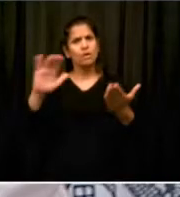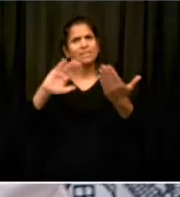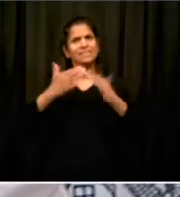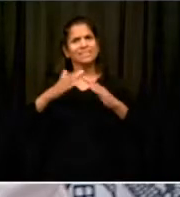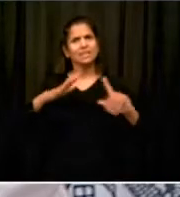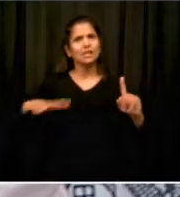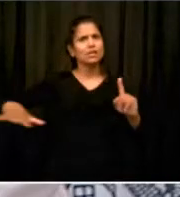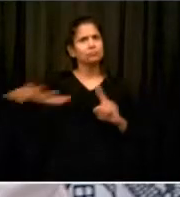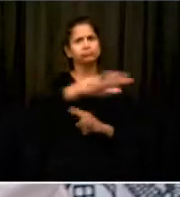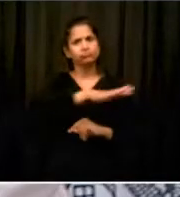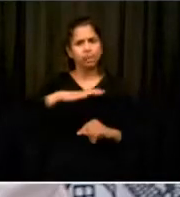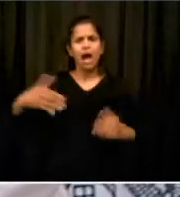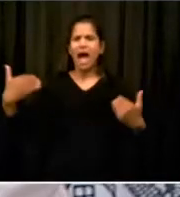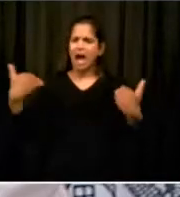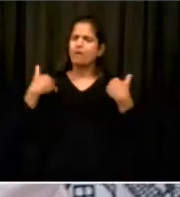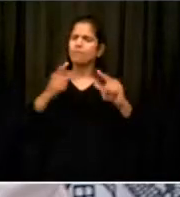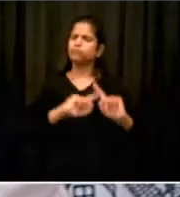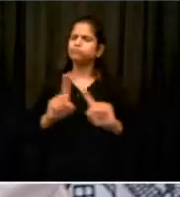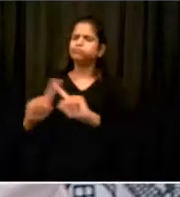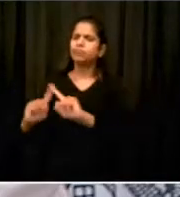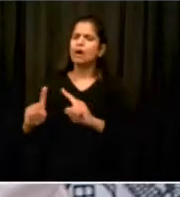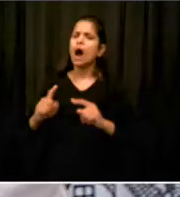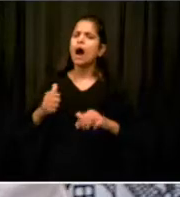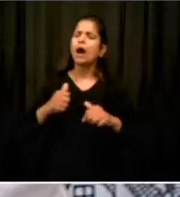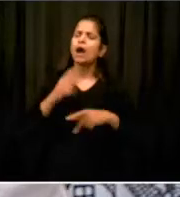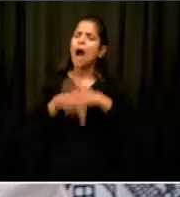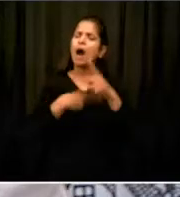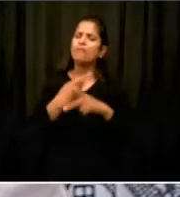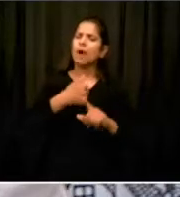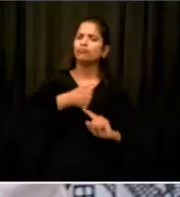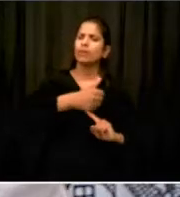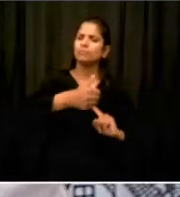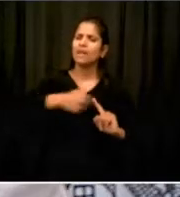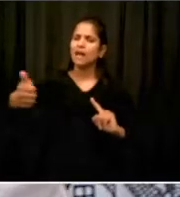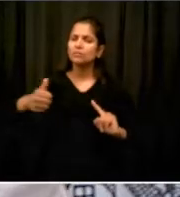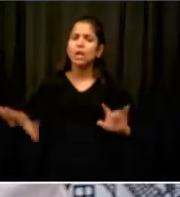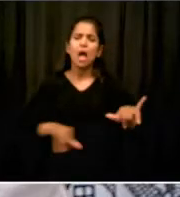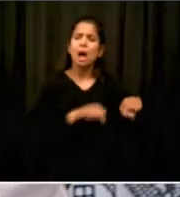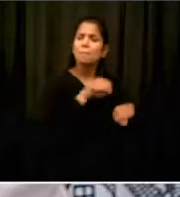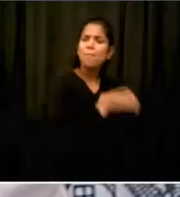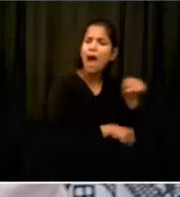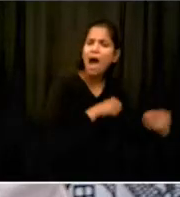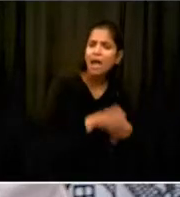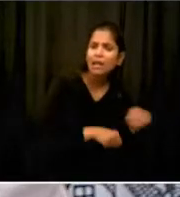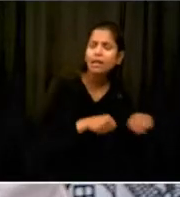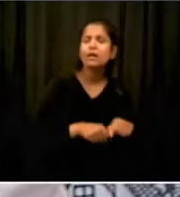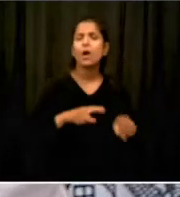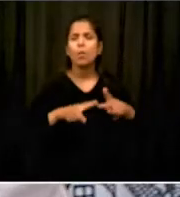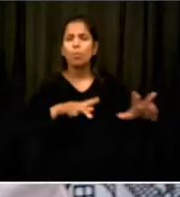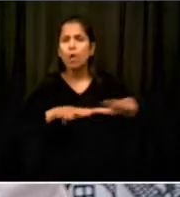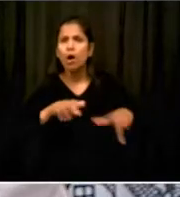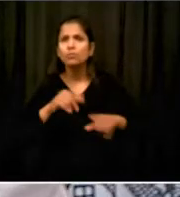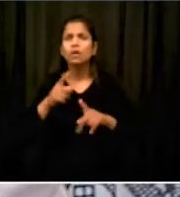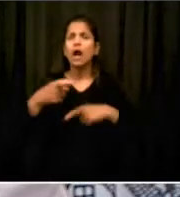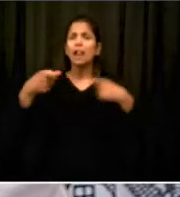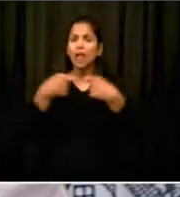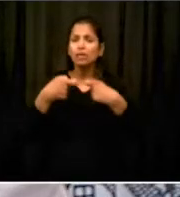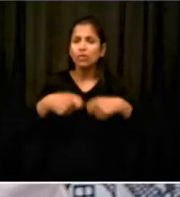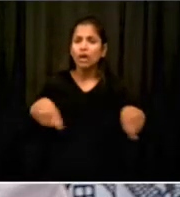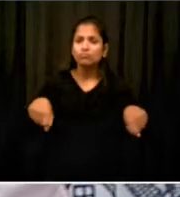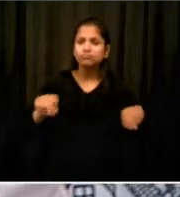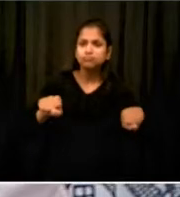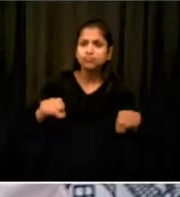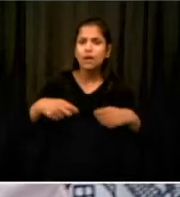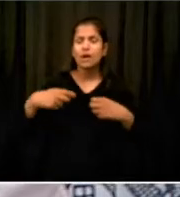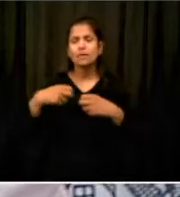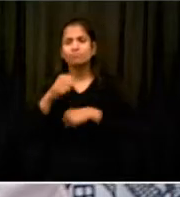et cetera. How are they allowed to operate? Do they just appear on the street? And